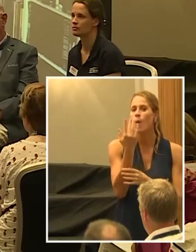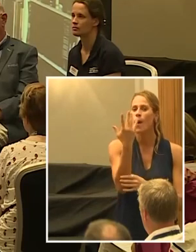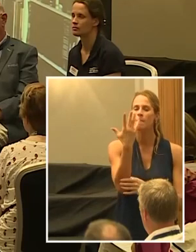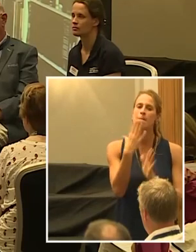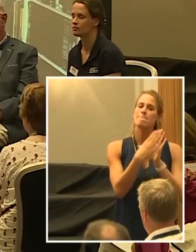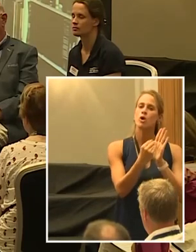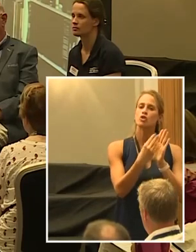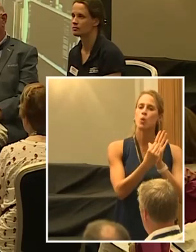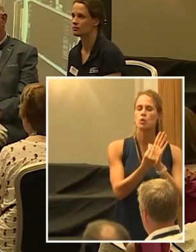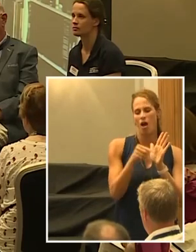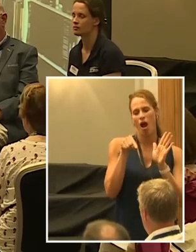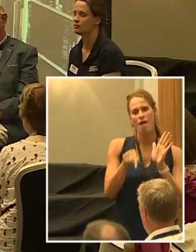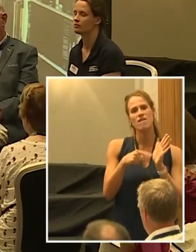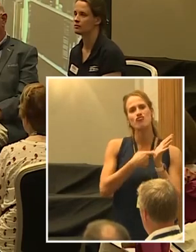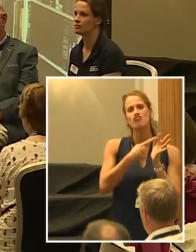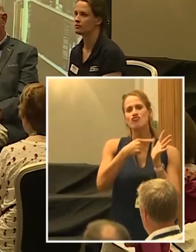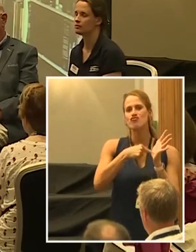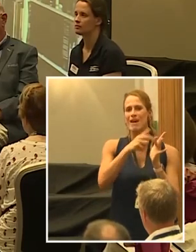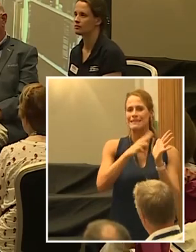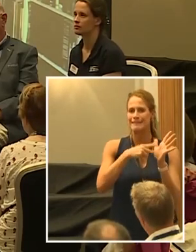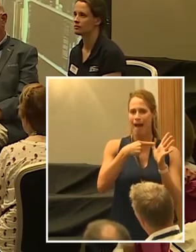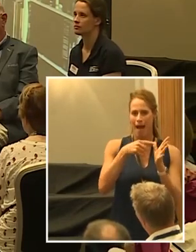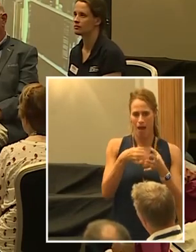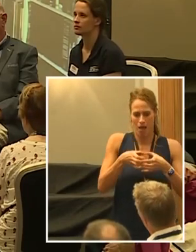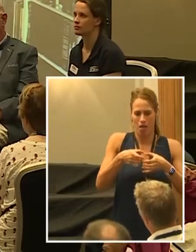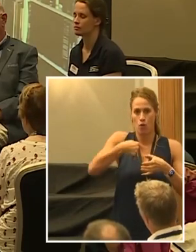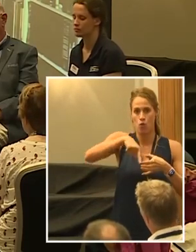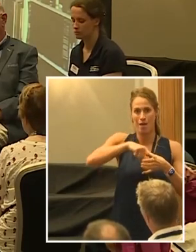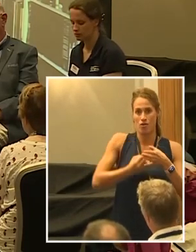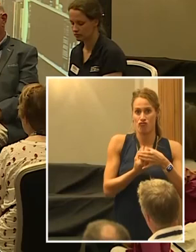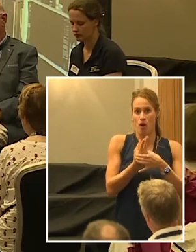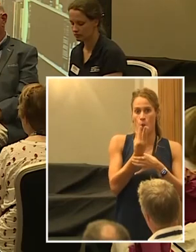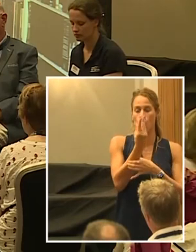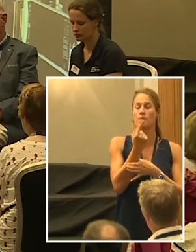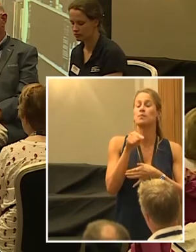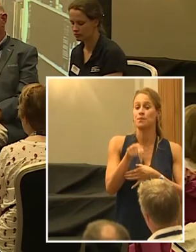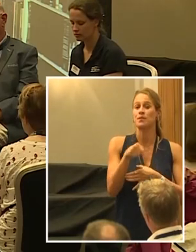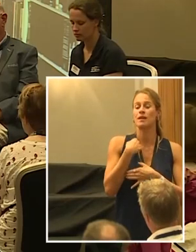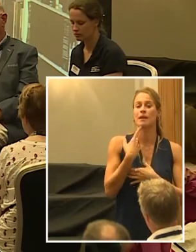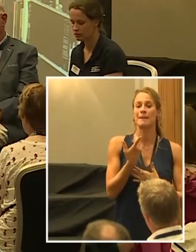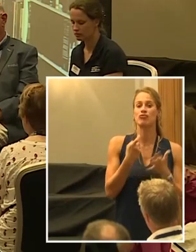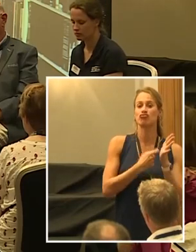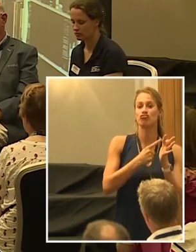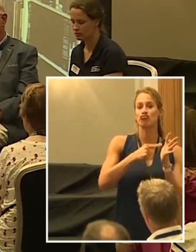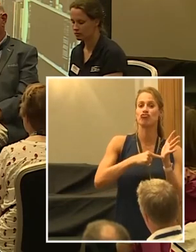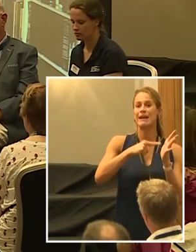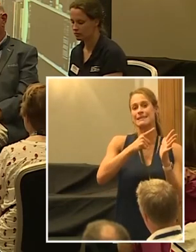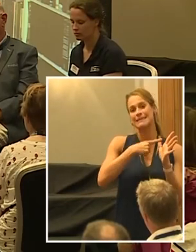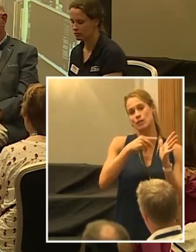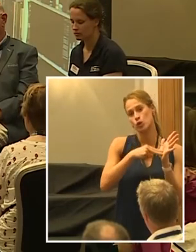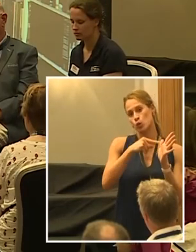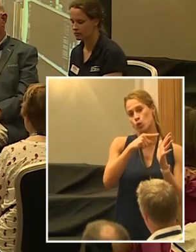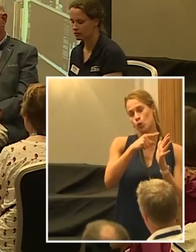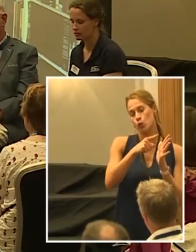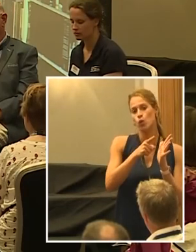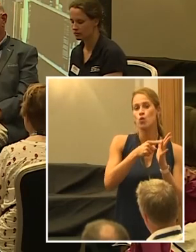models of the retina, because in the retinoids you have a three-dimensional structure as opposed to